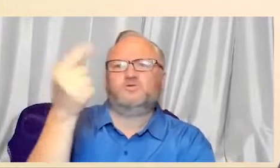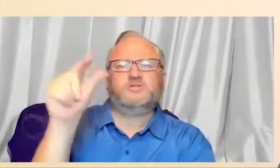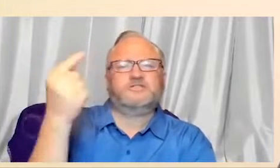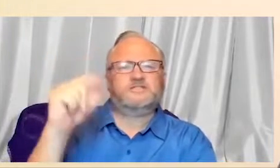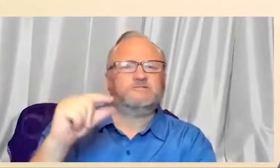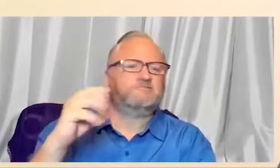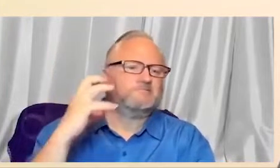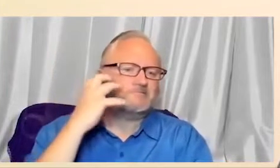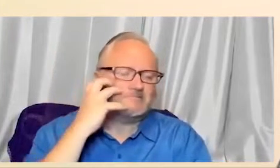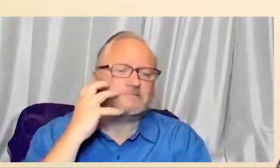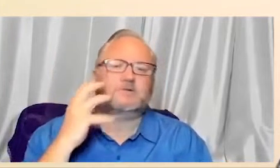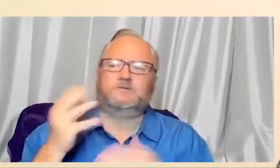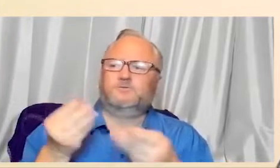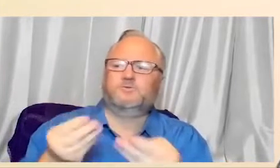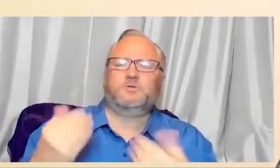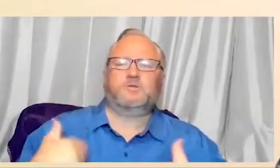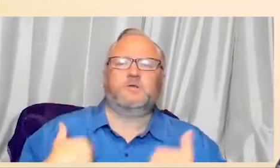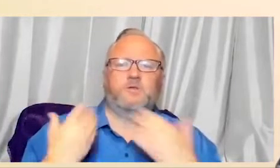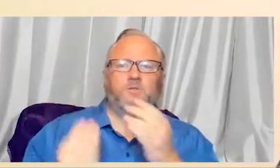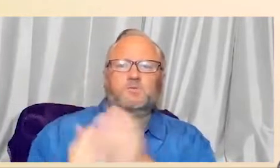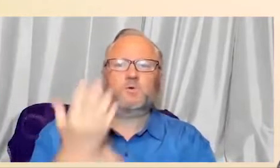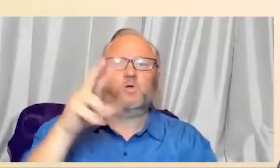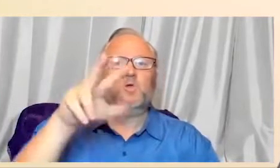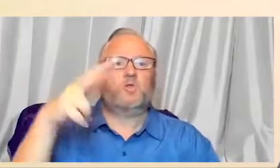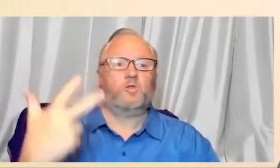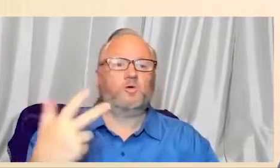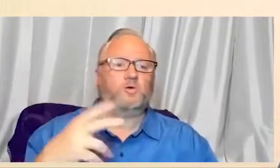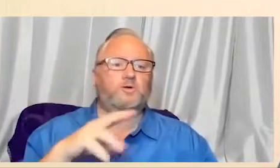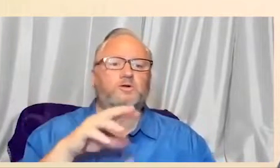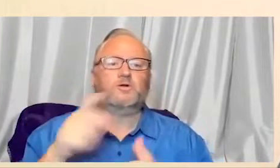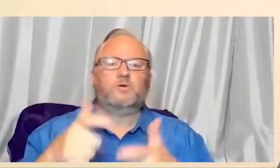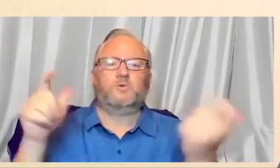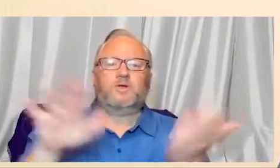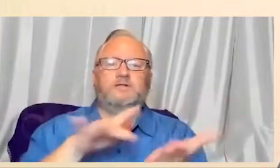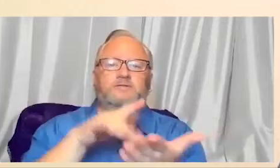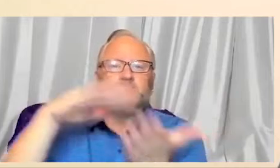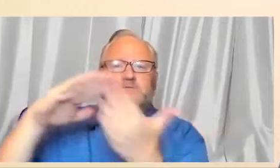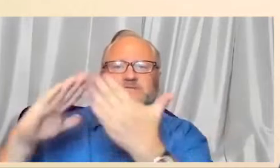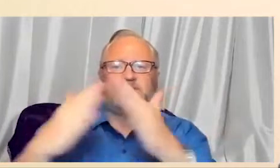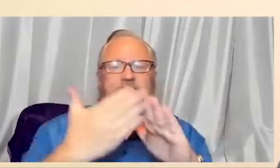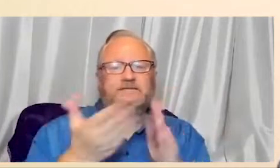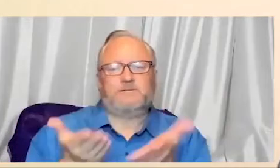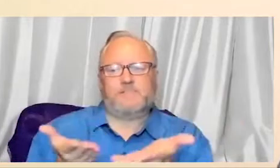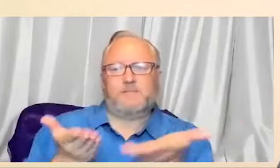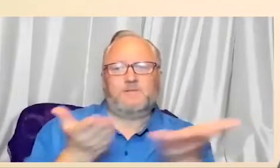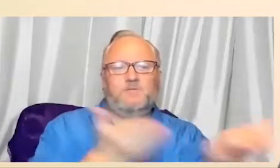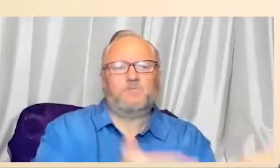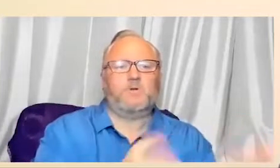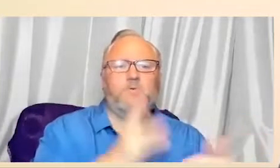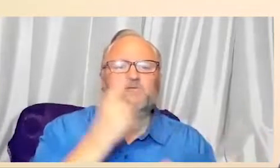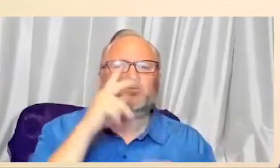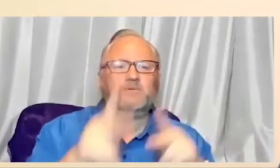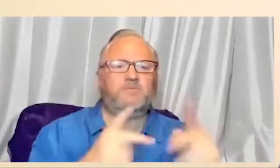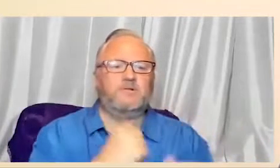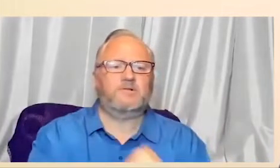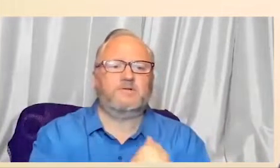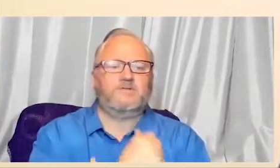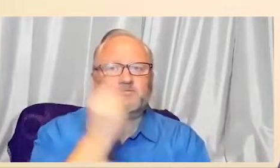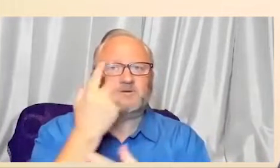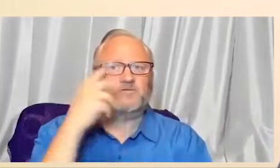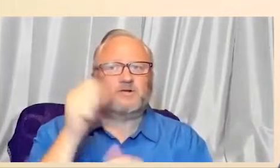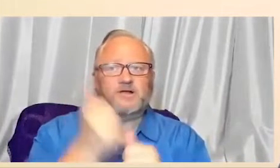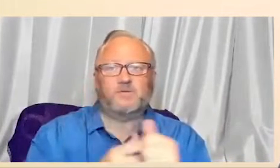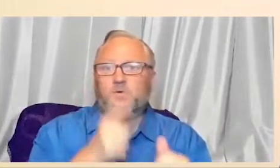young that grew there. The third ran in great central cities and carried people to those they loved and information to all that would